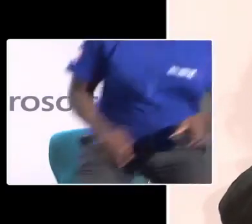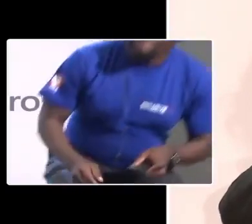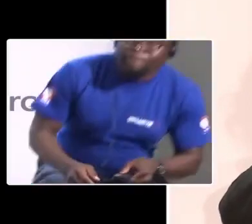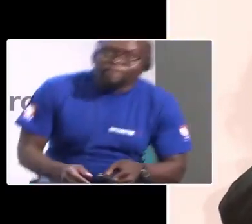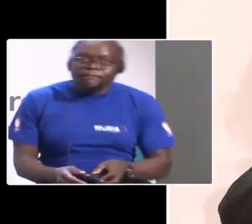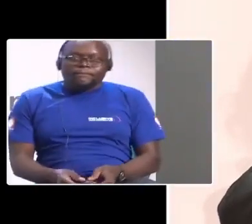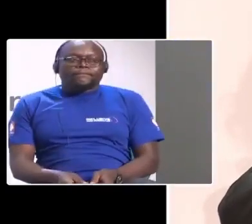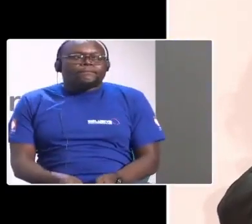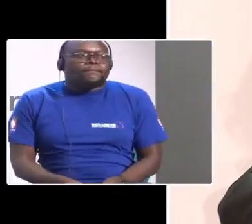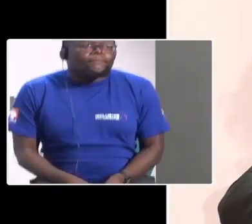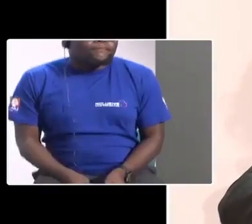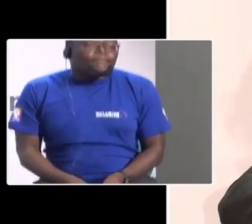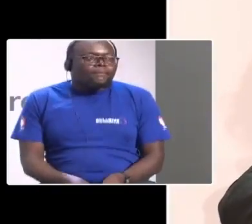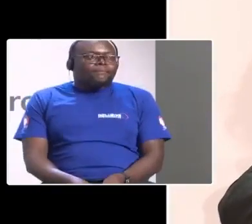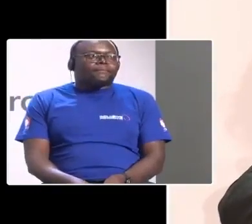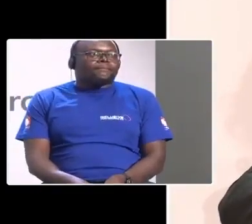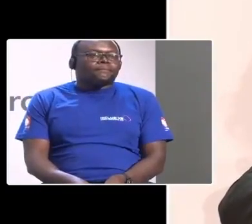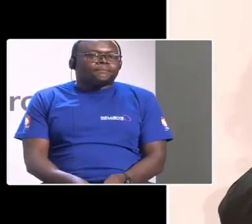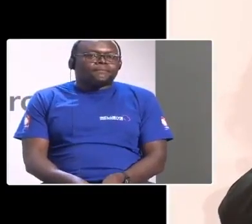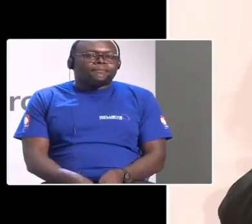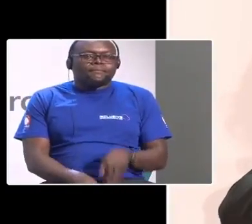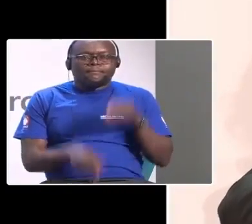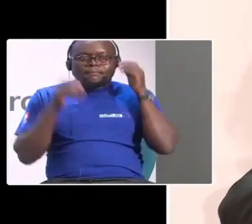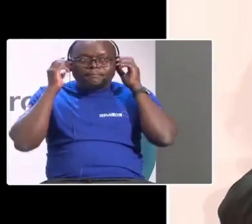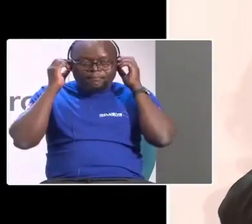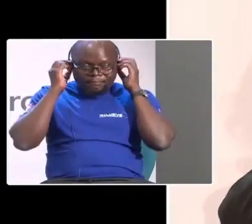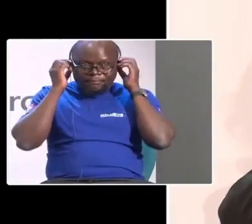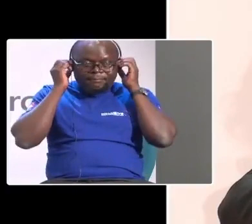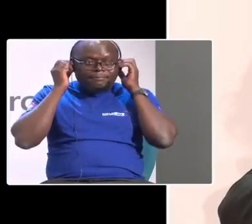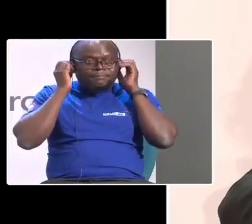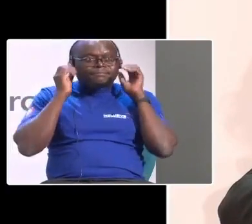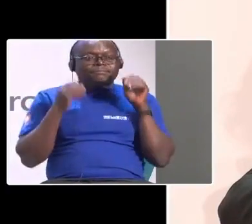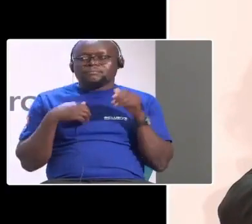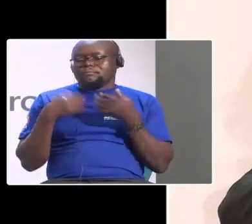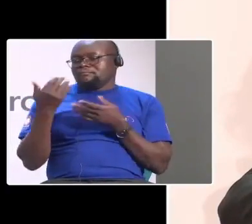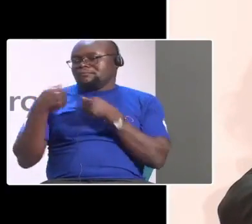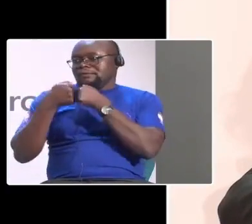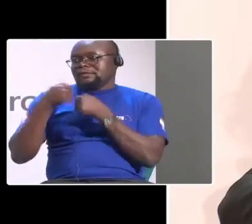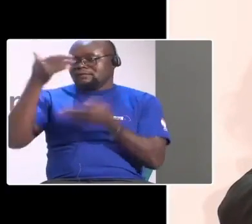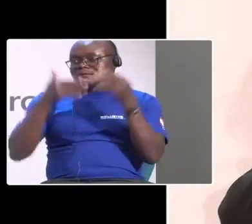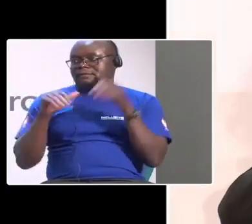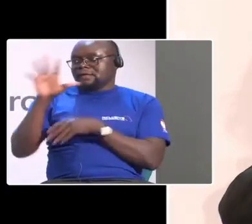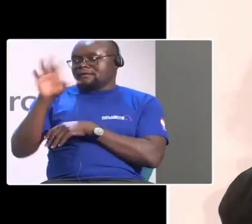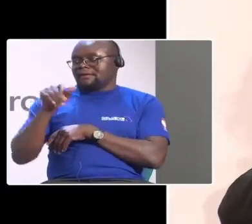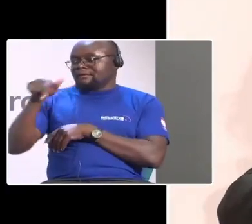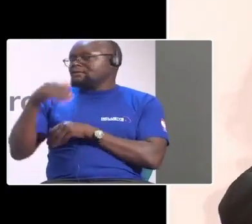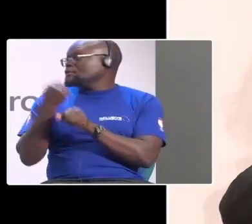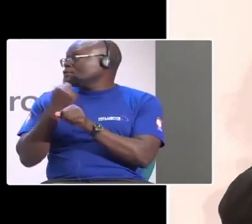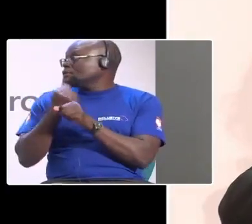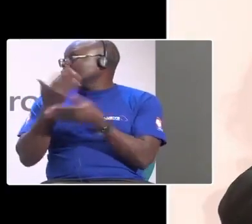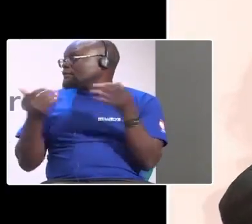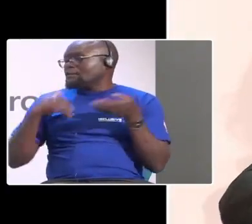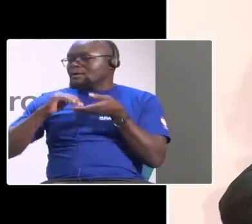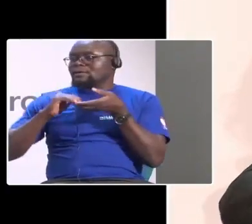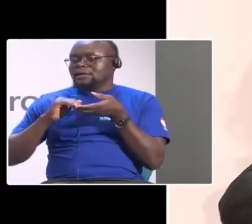about, is a chapter right for Africa? And what are some of the challenges that we might face in Africa? And this would be something that we want to engage